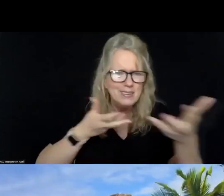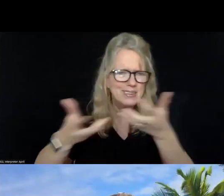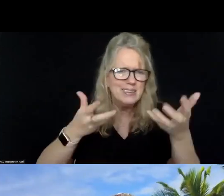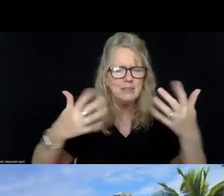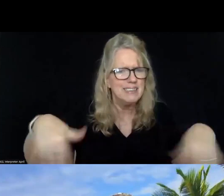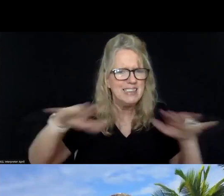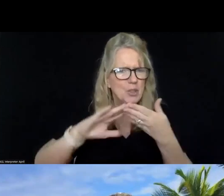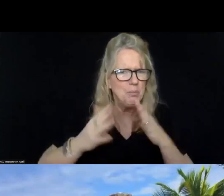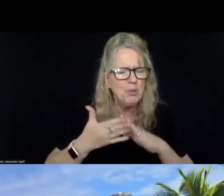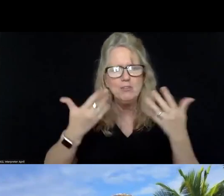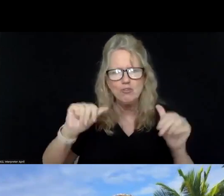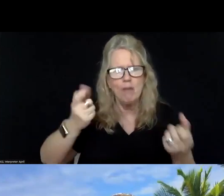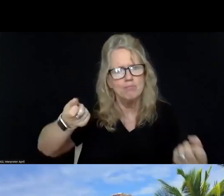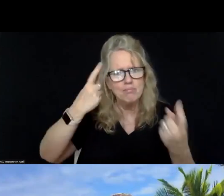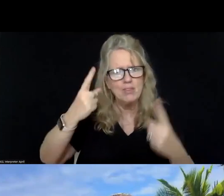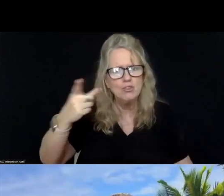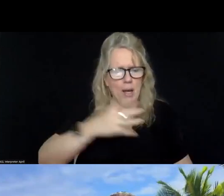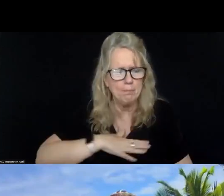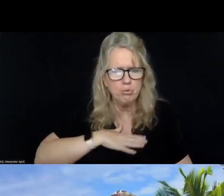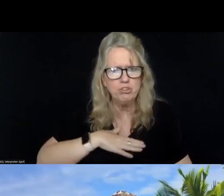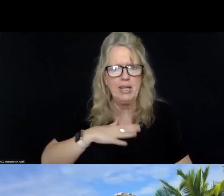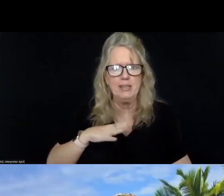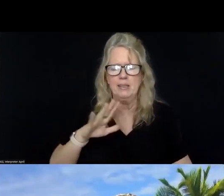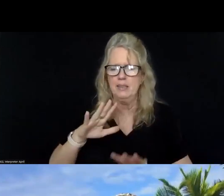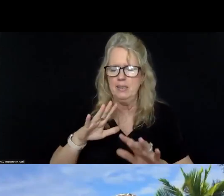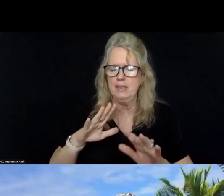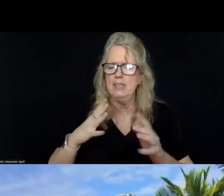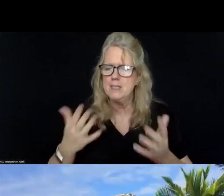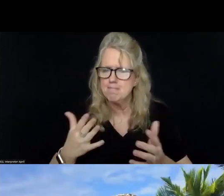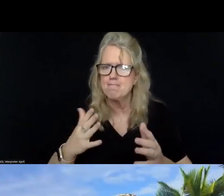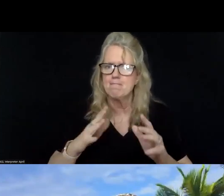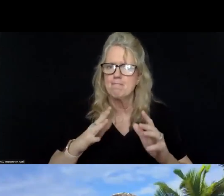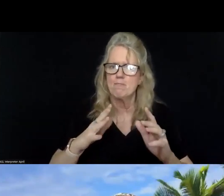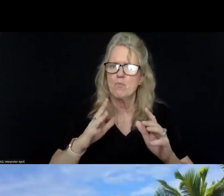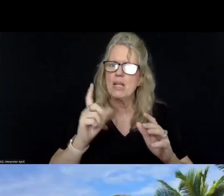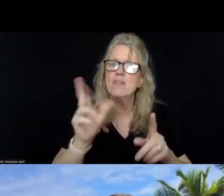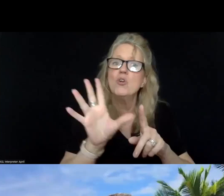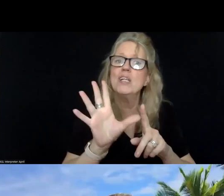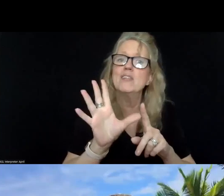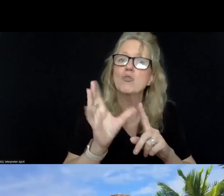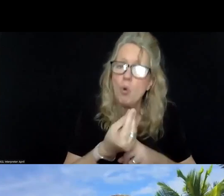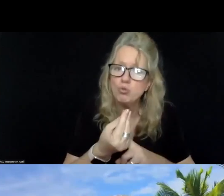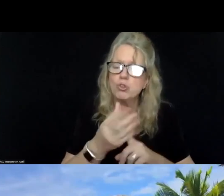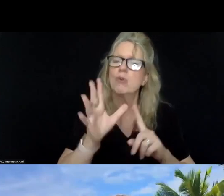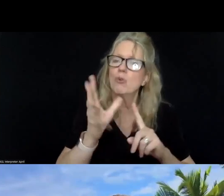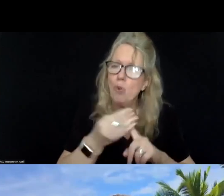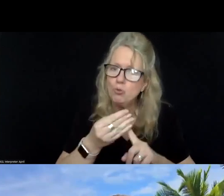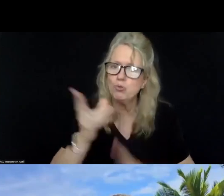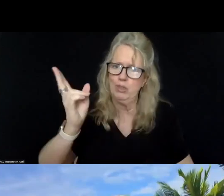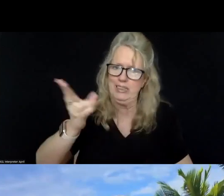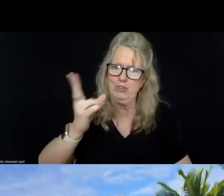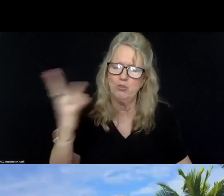communities, understand, appreciate that there is a degree of cultural history involved in